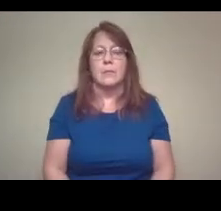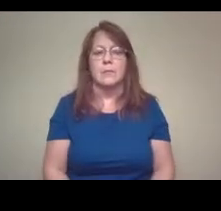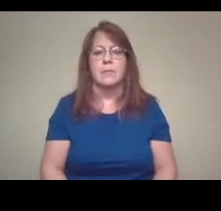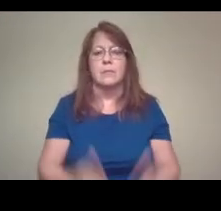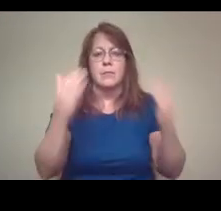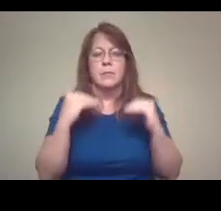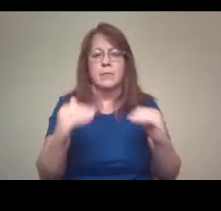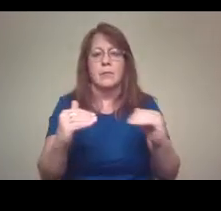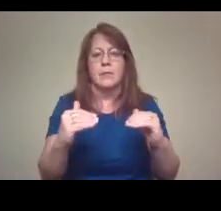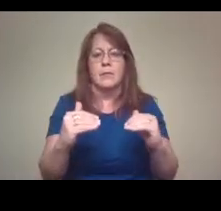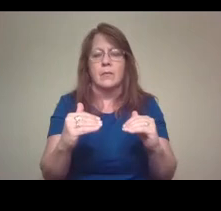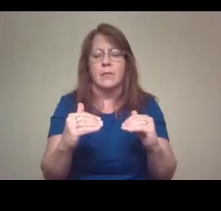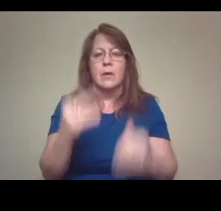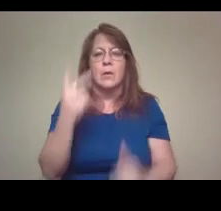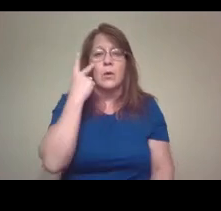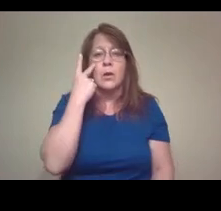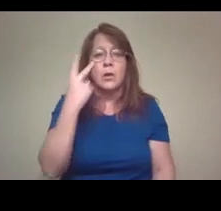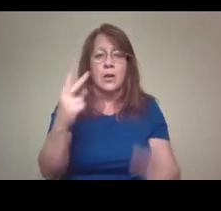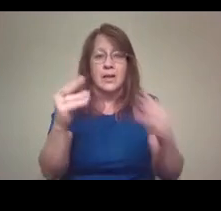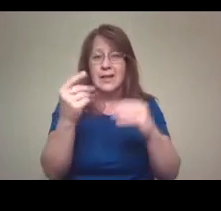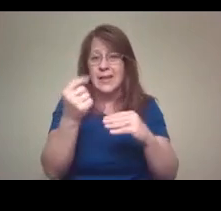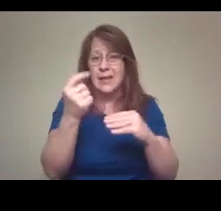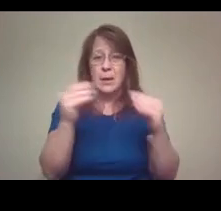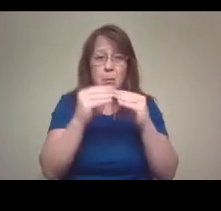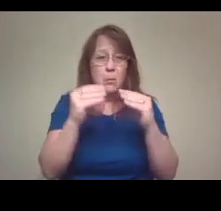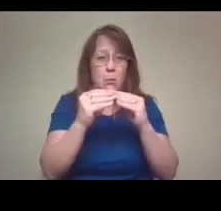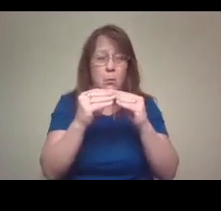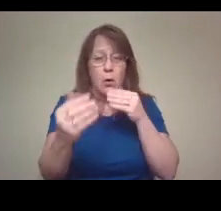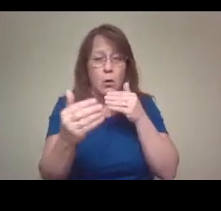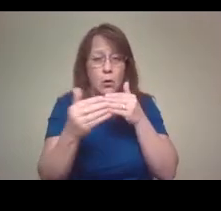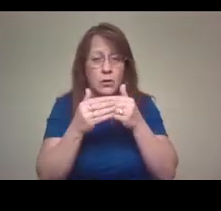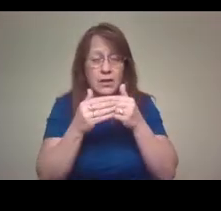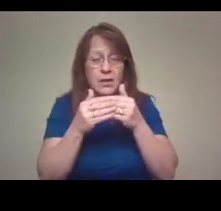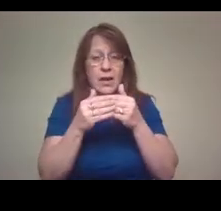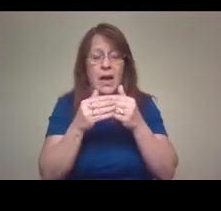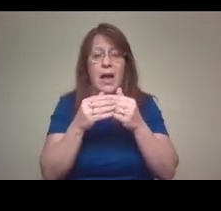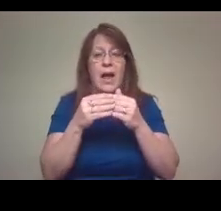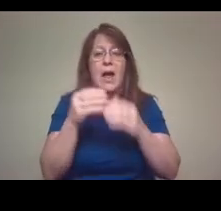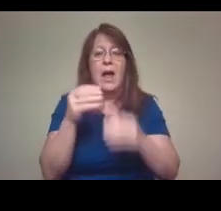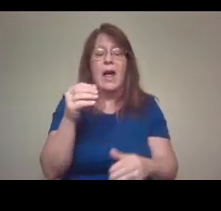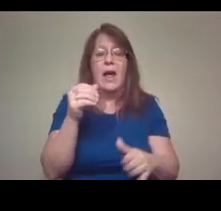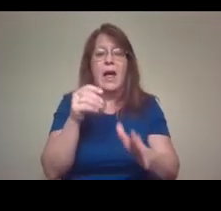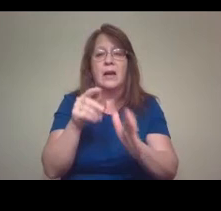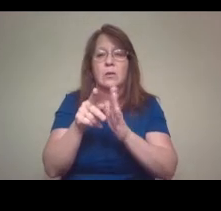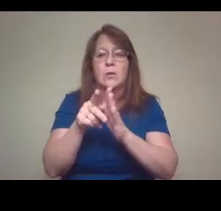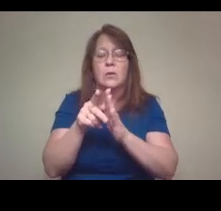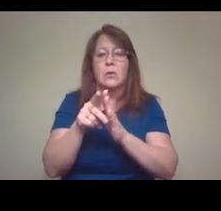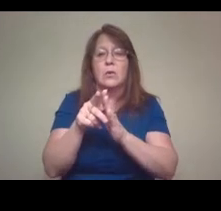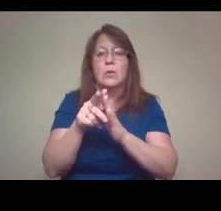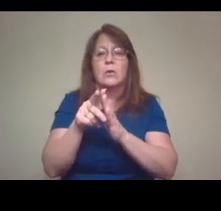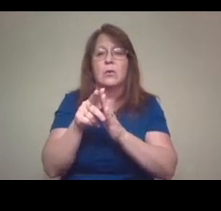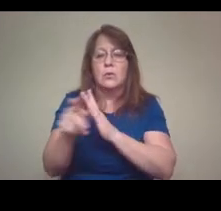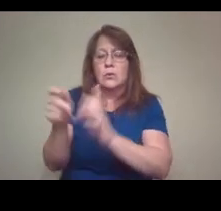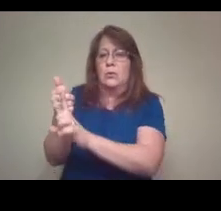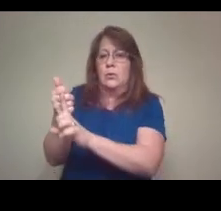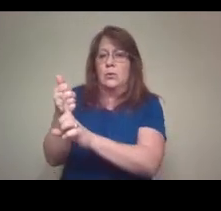Great. All right, so we're going to look a little bit more closely at suicide fatalities in Colorado. And again, before we do so, just